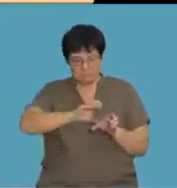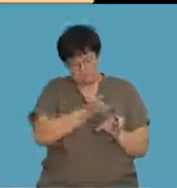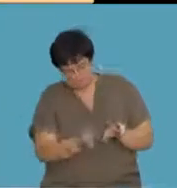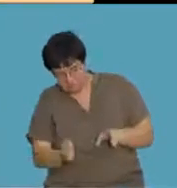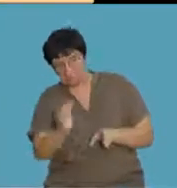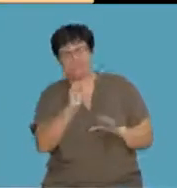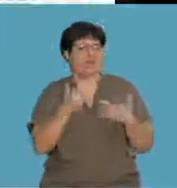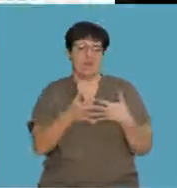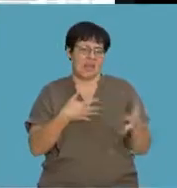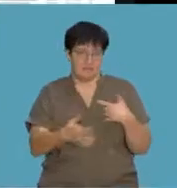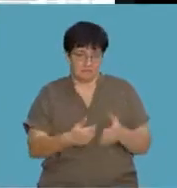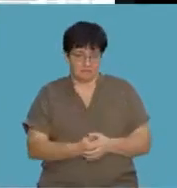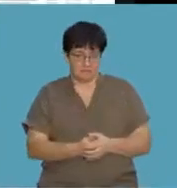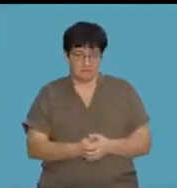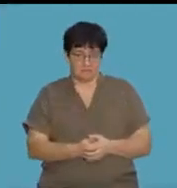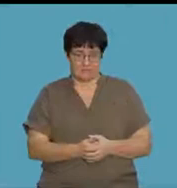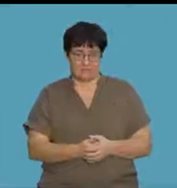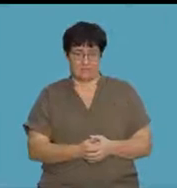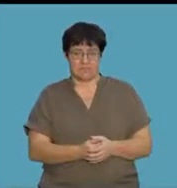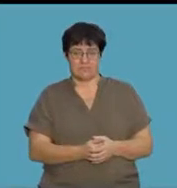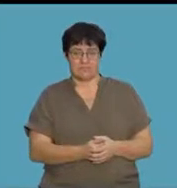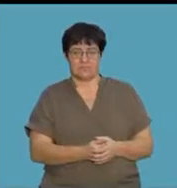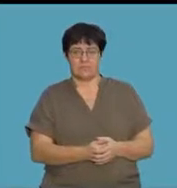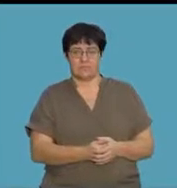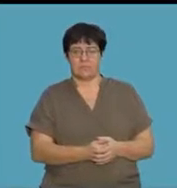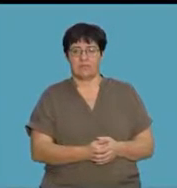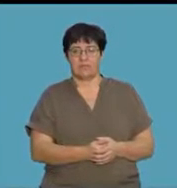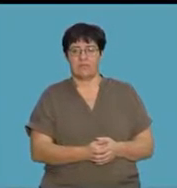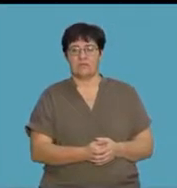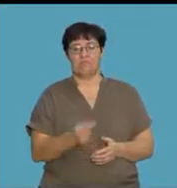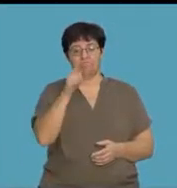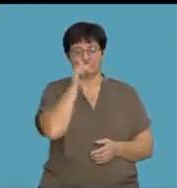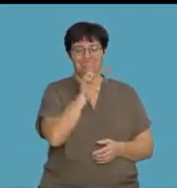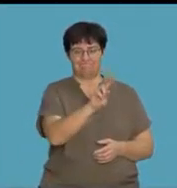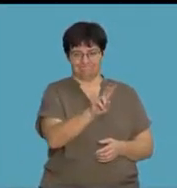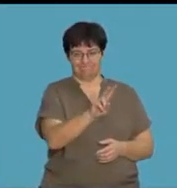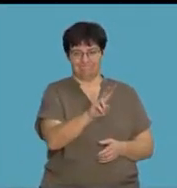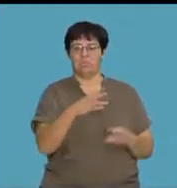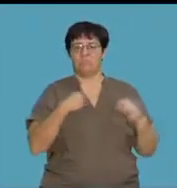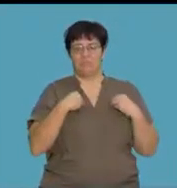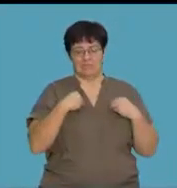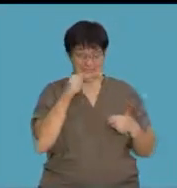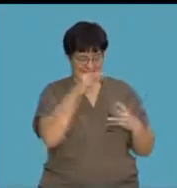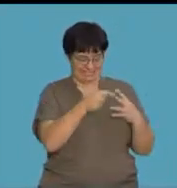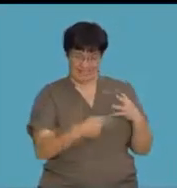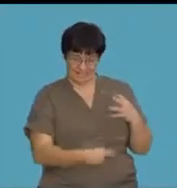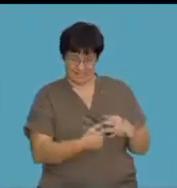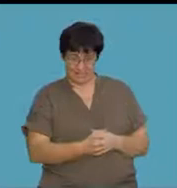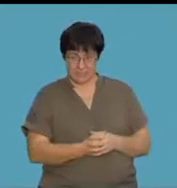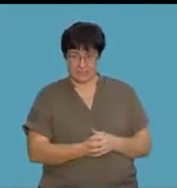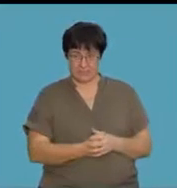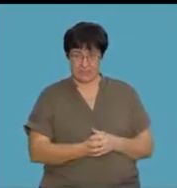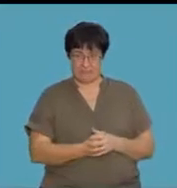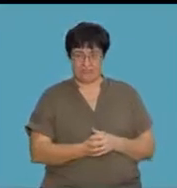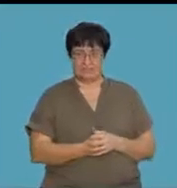mind, right? If you can go back to our simulation to actually look at the slides in terms of